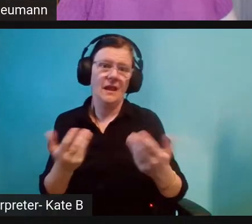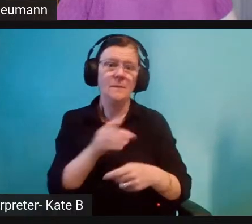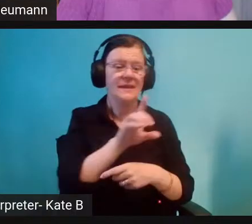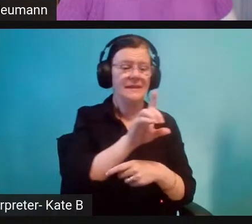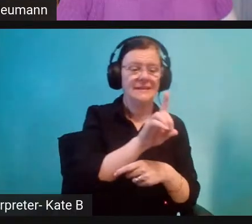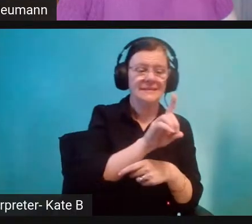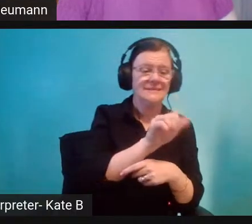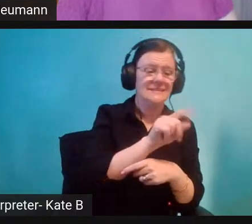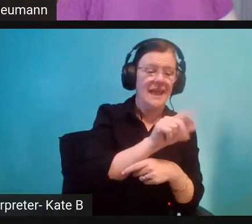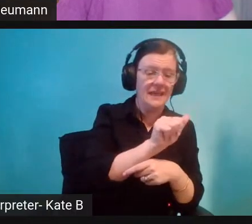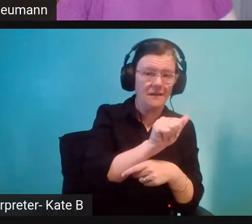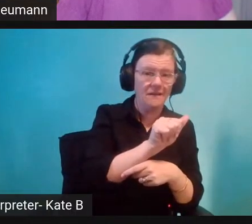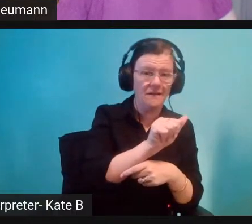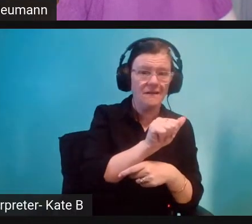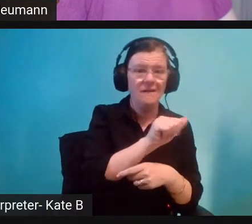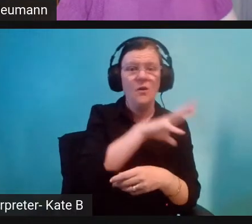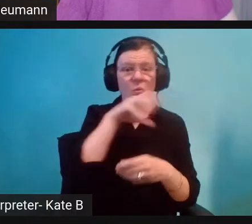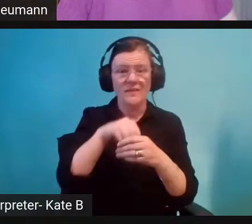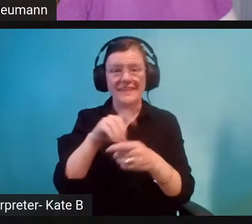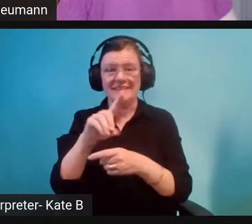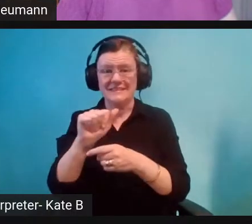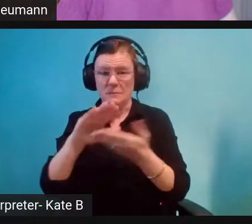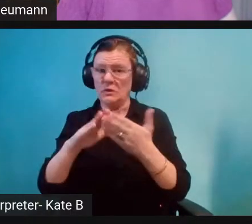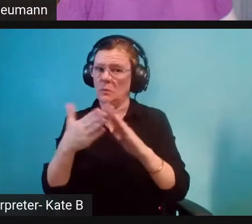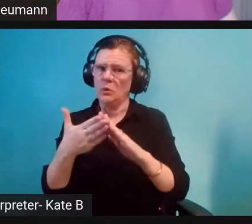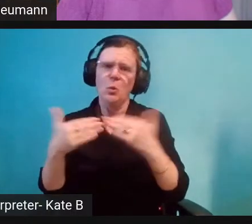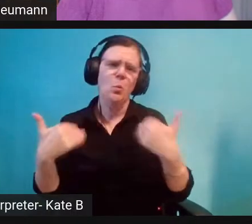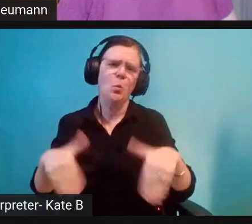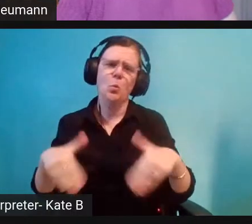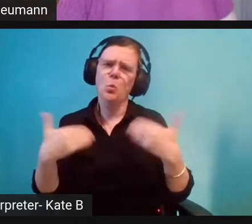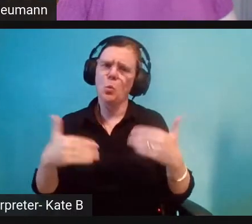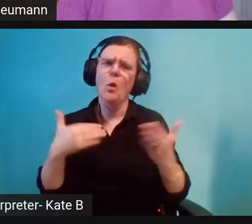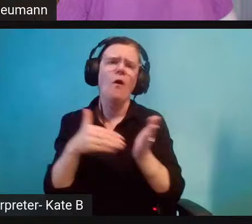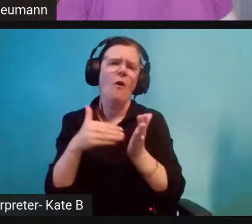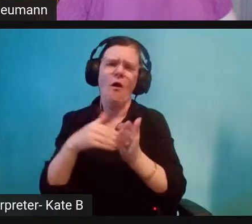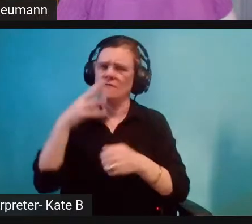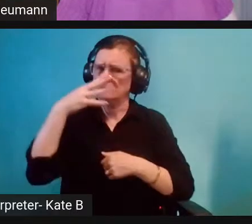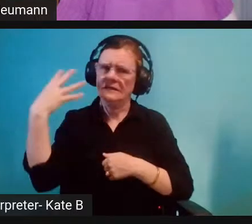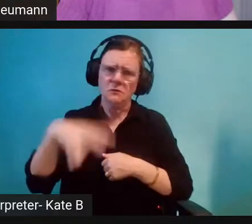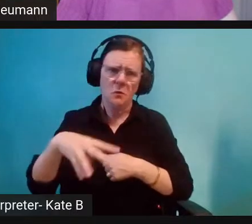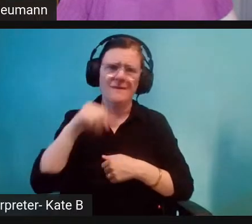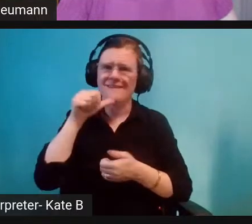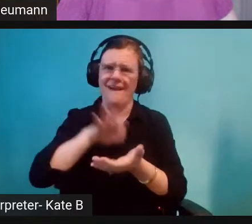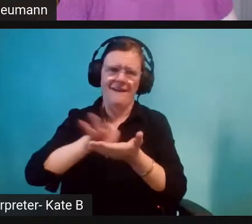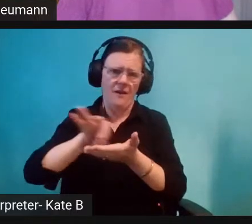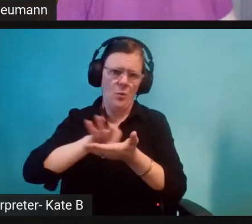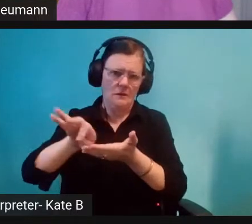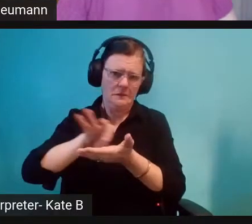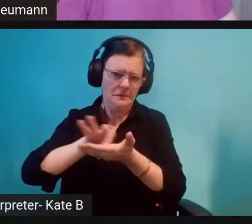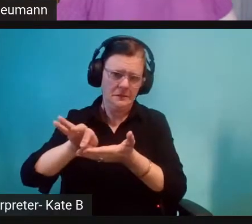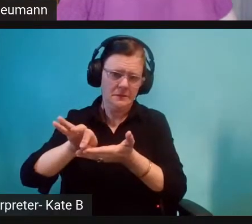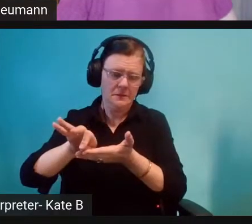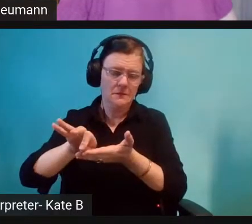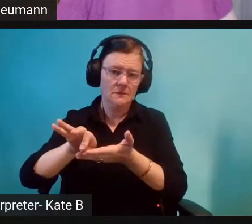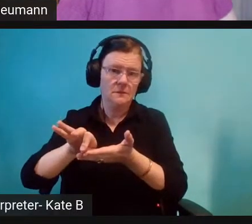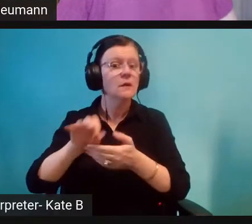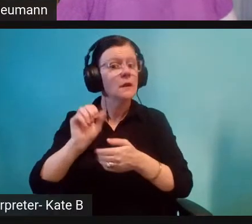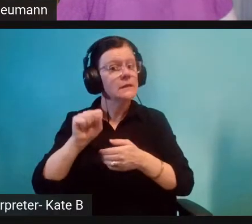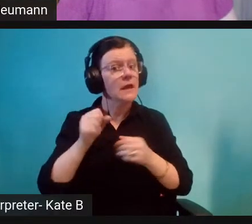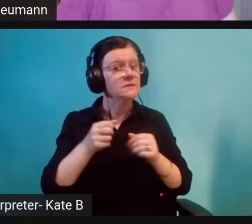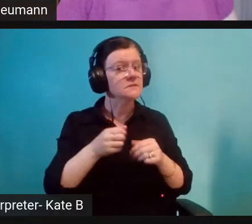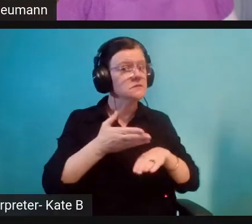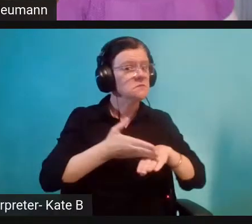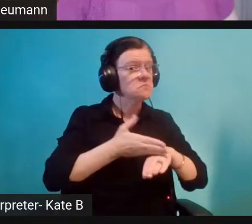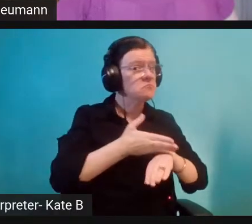has been something that has woefully been neglected, and it has been improving in certain areas,